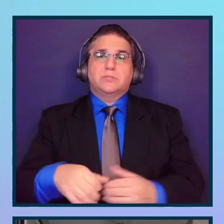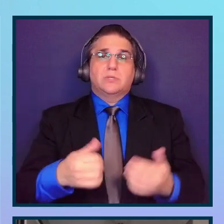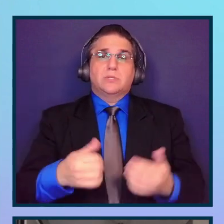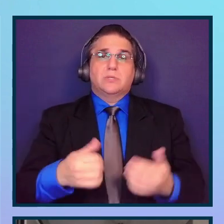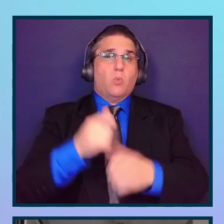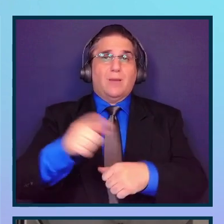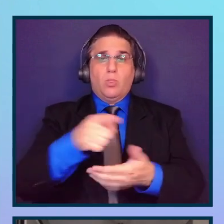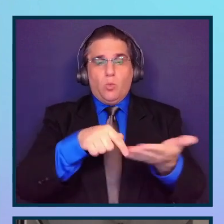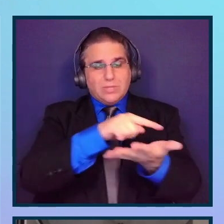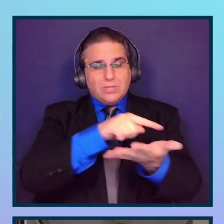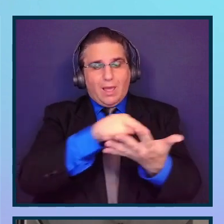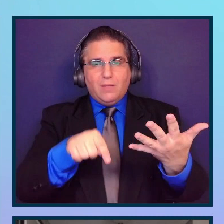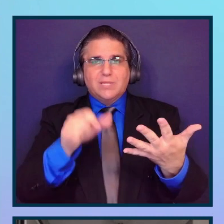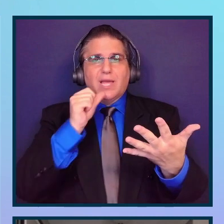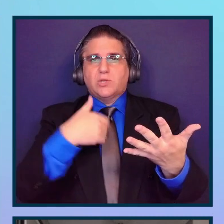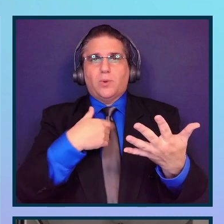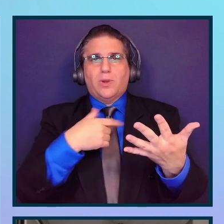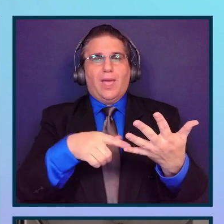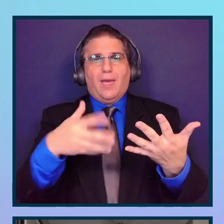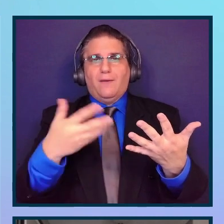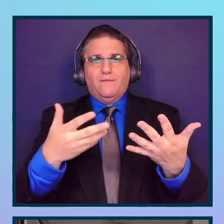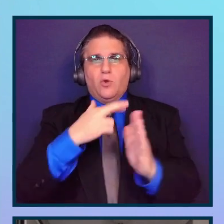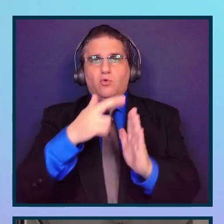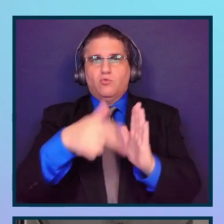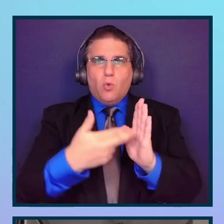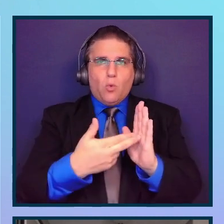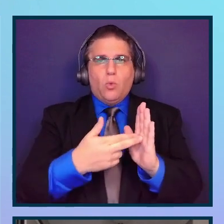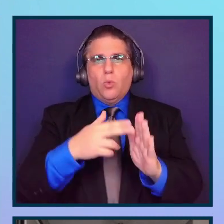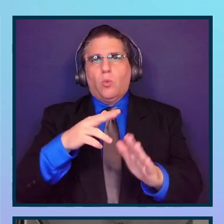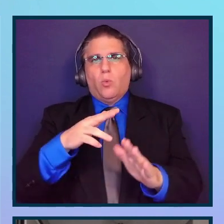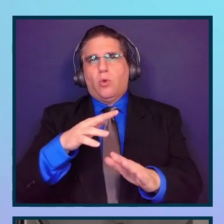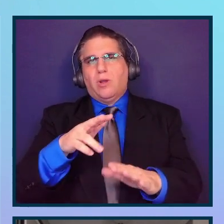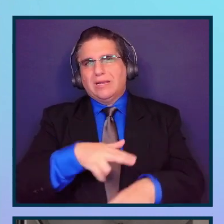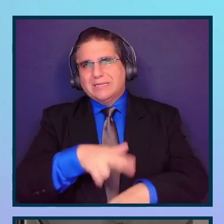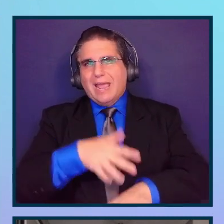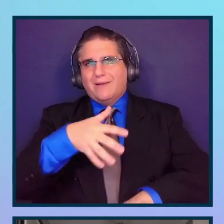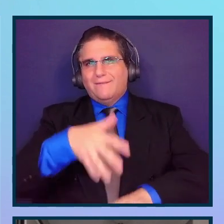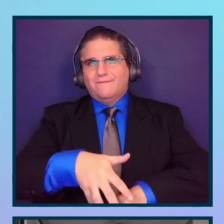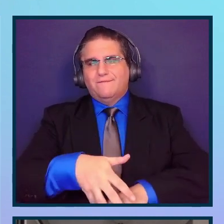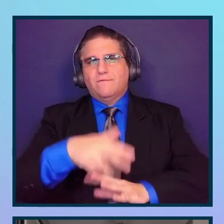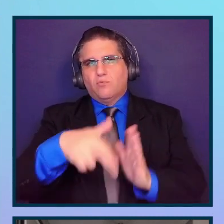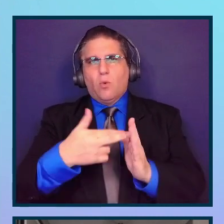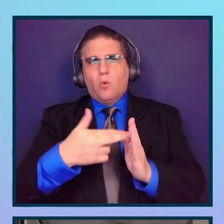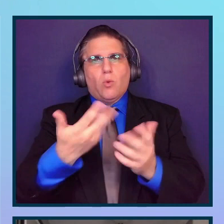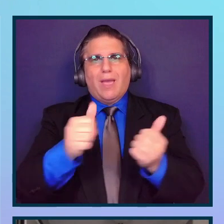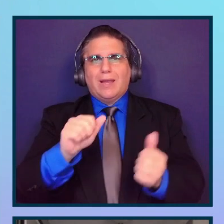don't have a role or native role or implicit semantics attached to it.